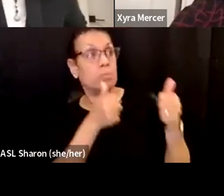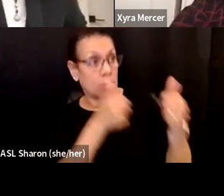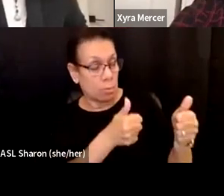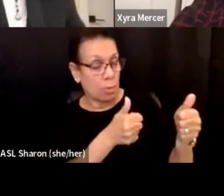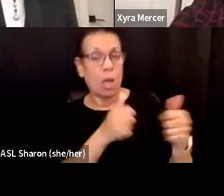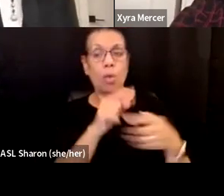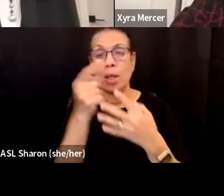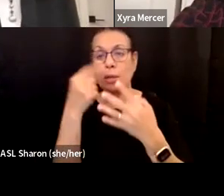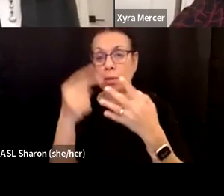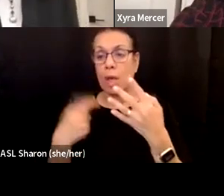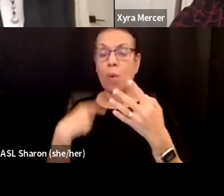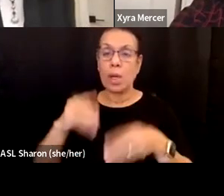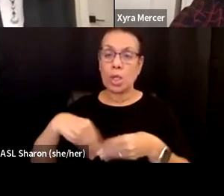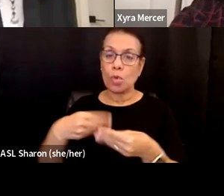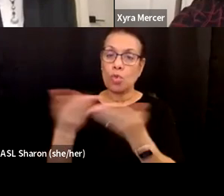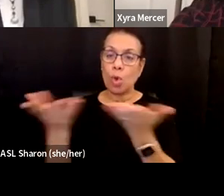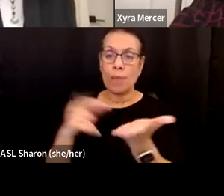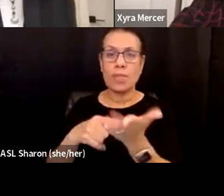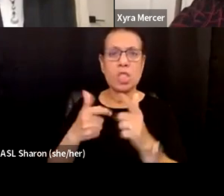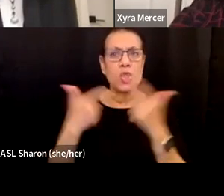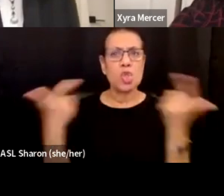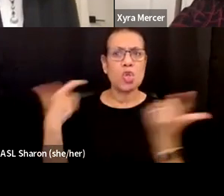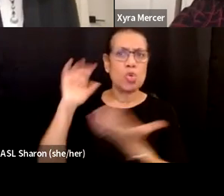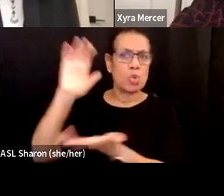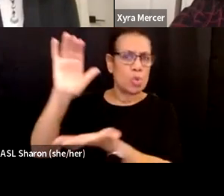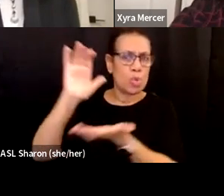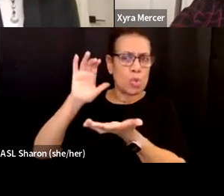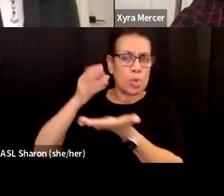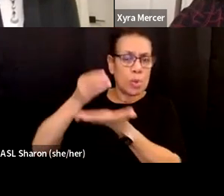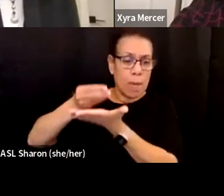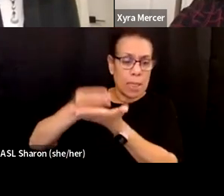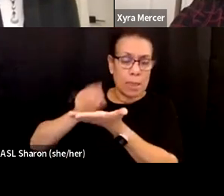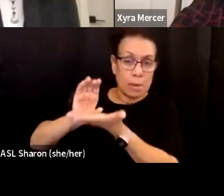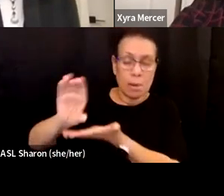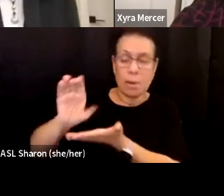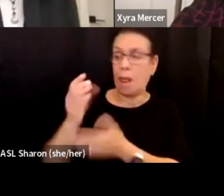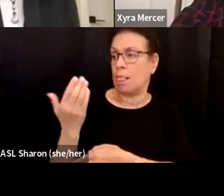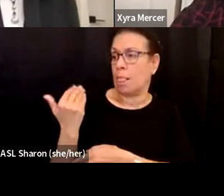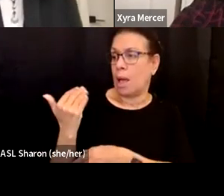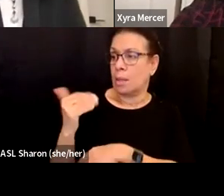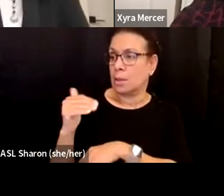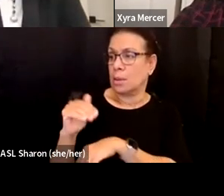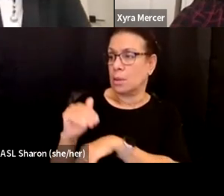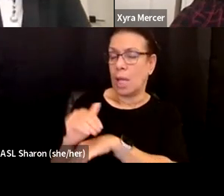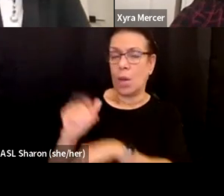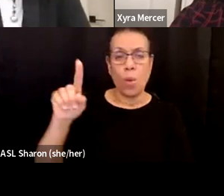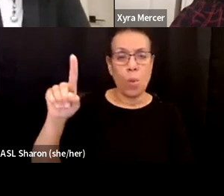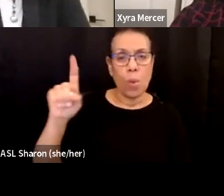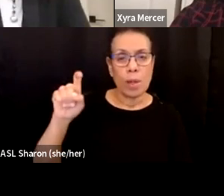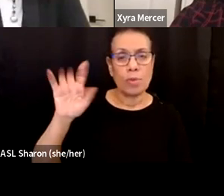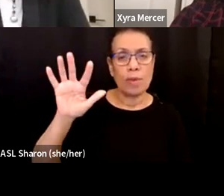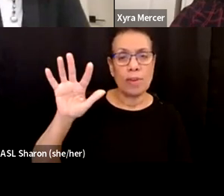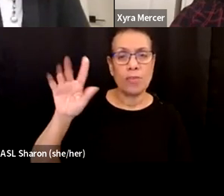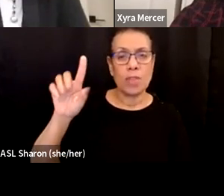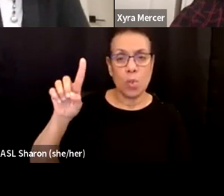elements of the rollout of this uh huge investment last night as a matter of fact we had 151 of our